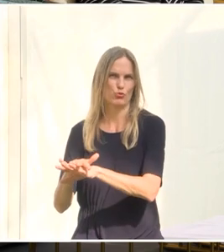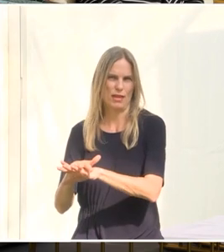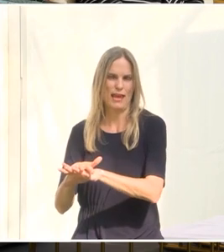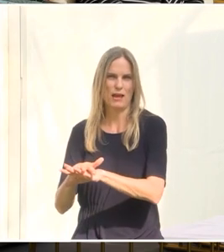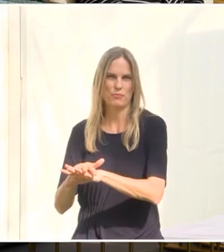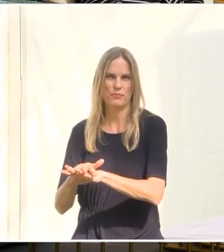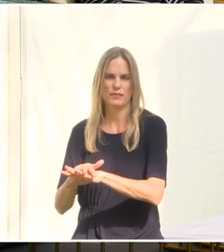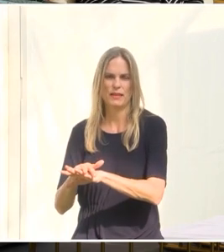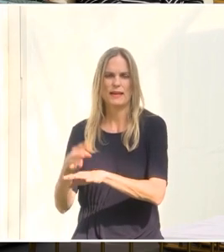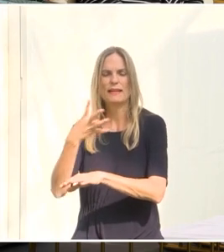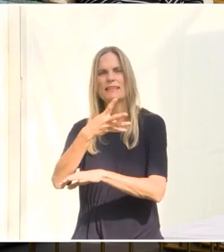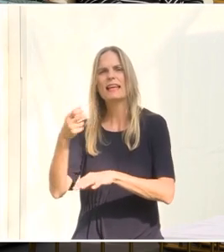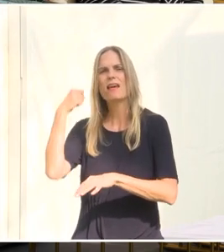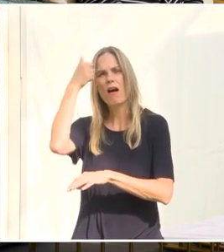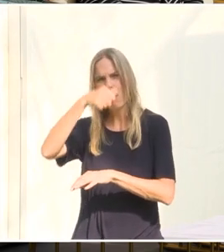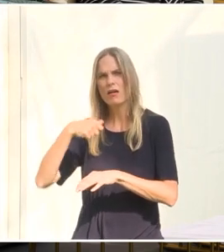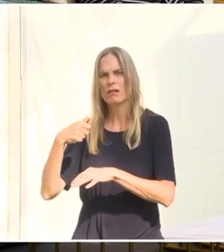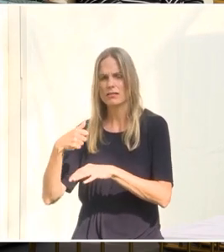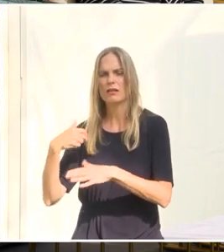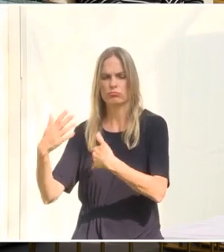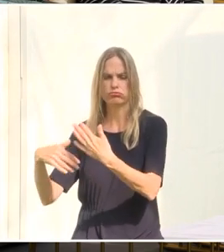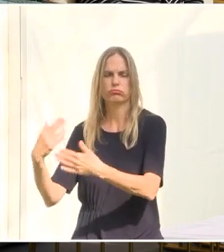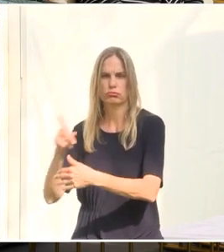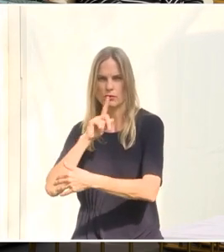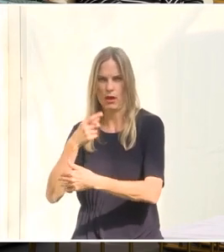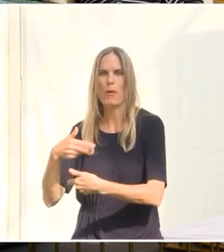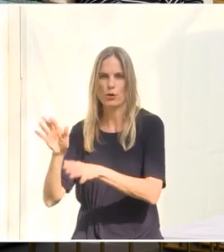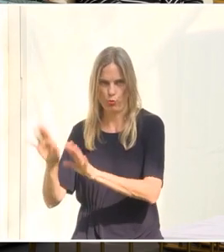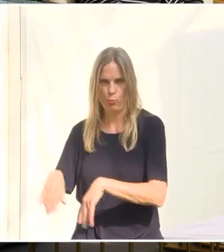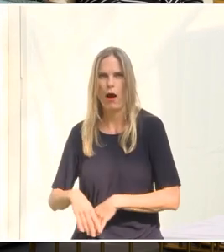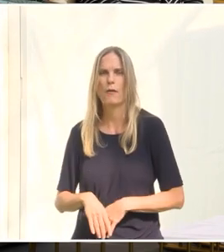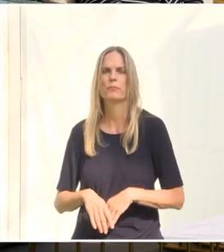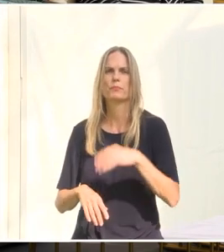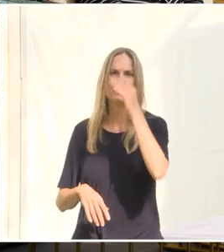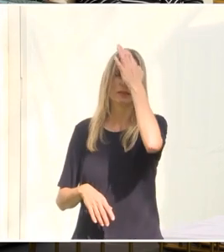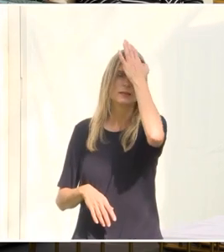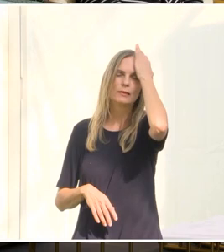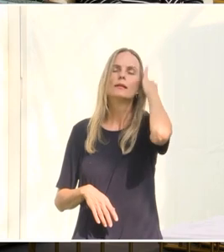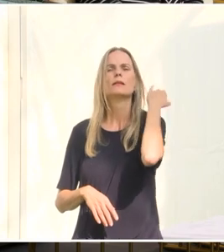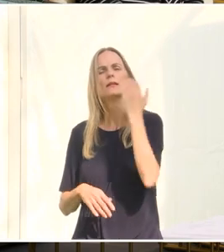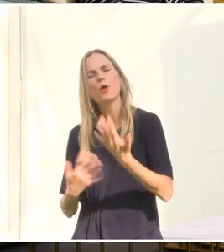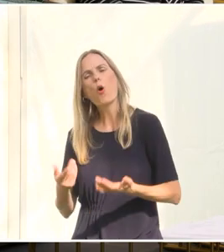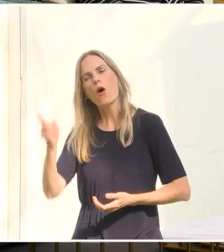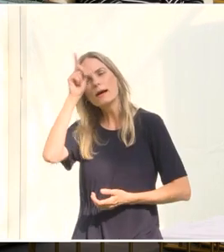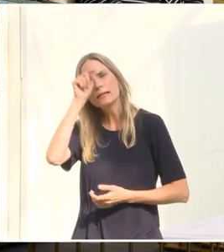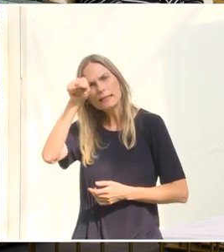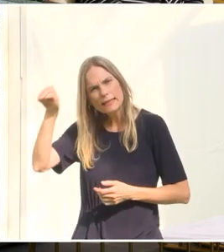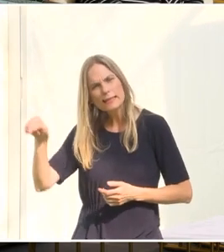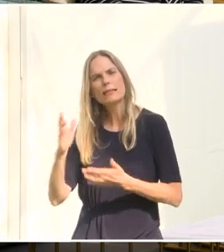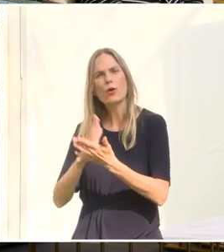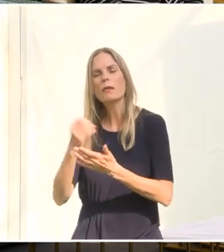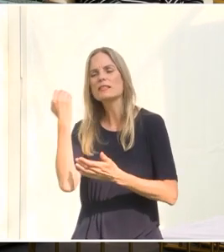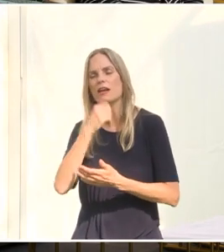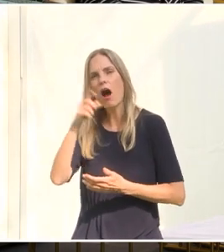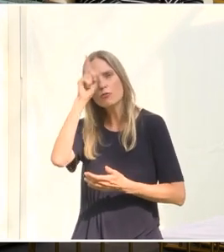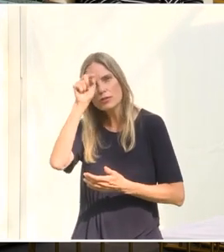exists about 400 years or so. So it has been quite established that we have states and they tend to be nation states. Now, if you